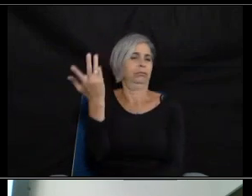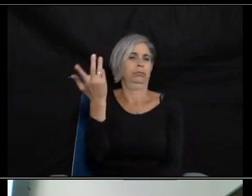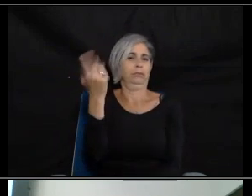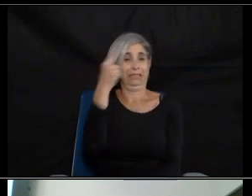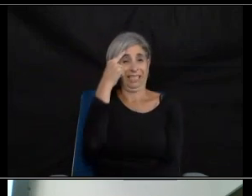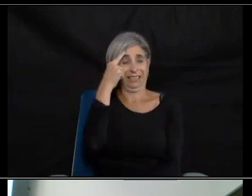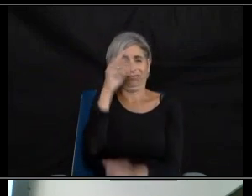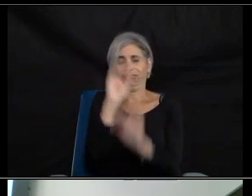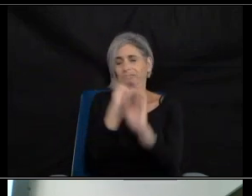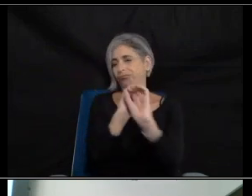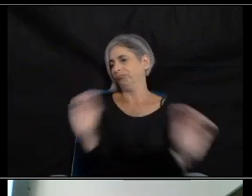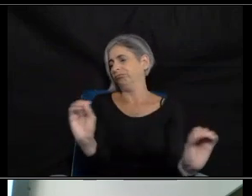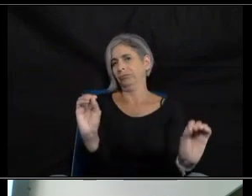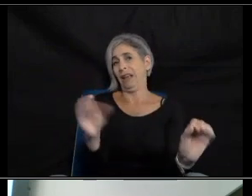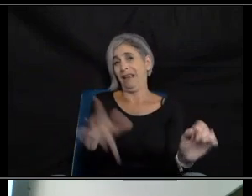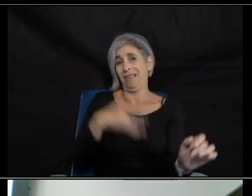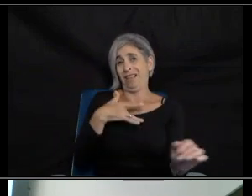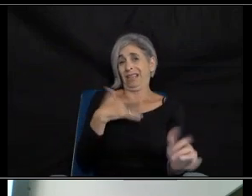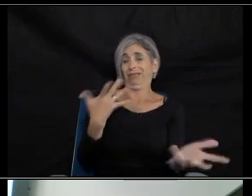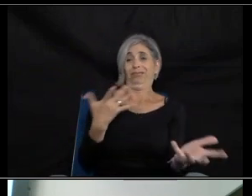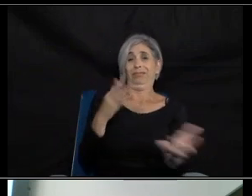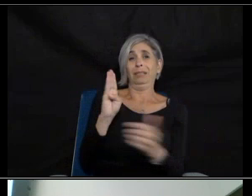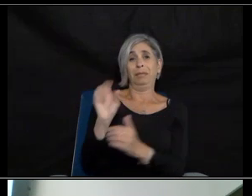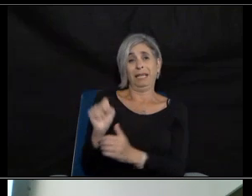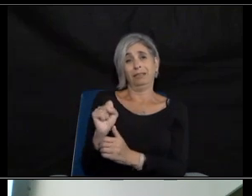it just seems like complete BS. I can't take it.